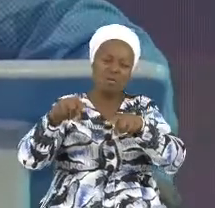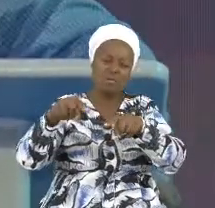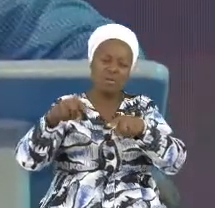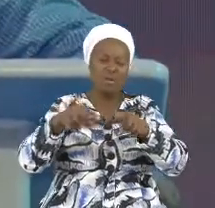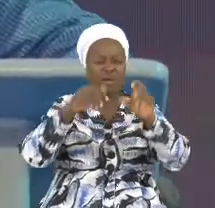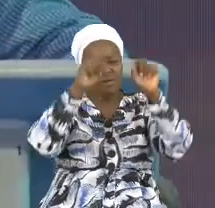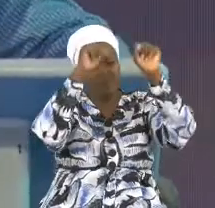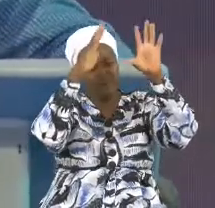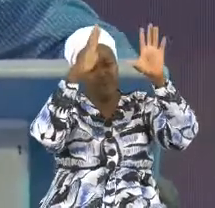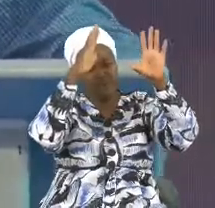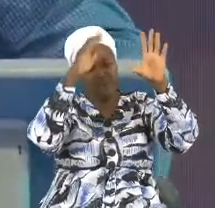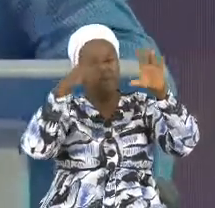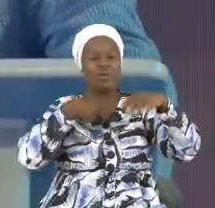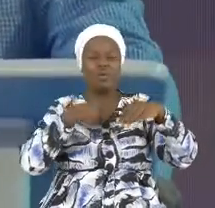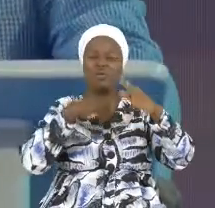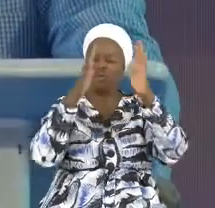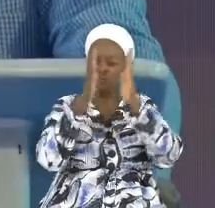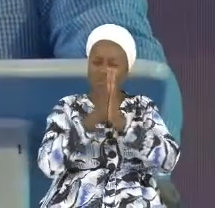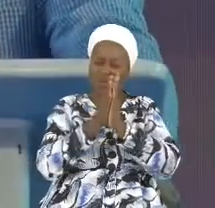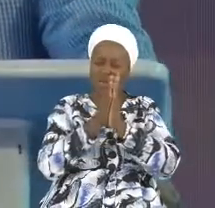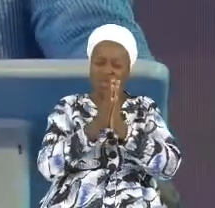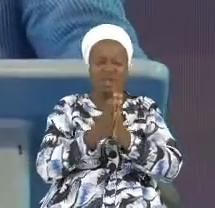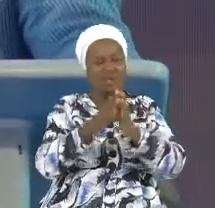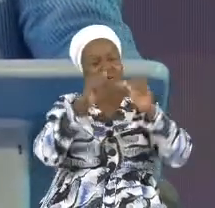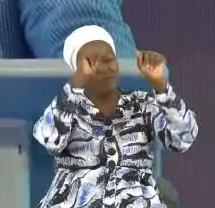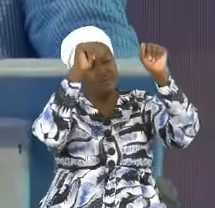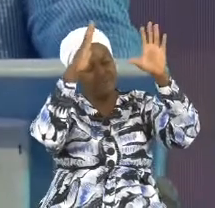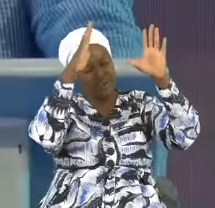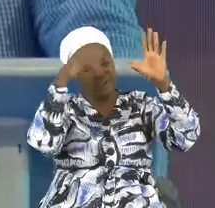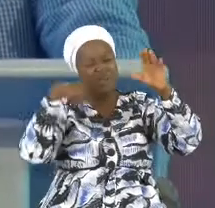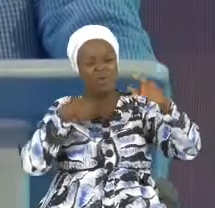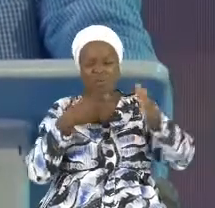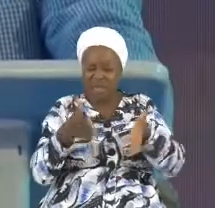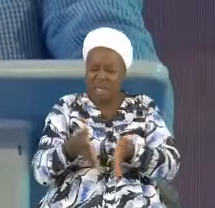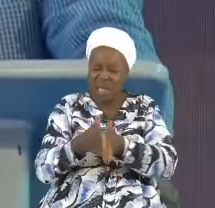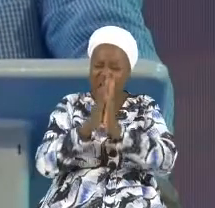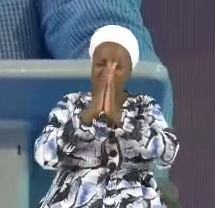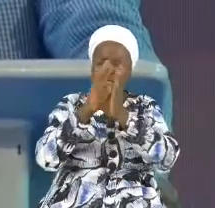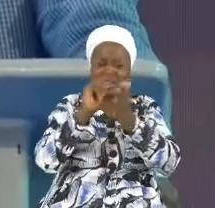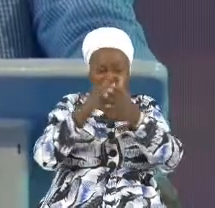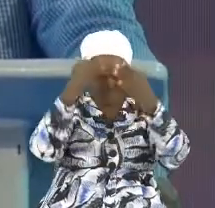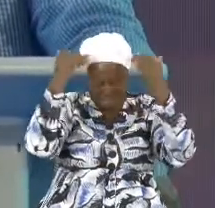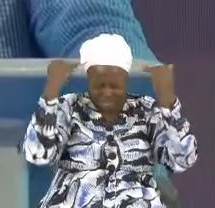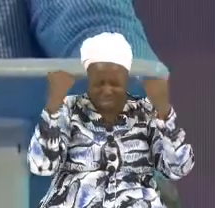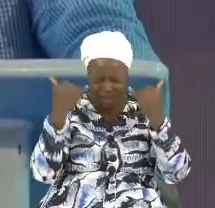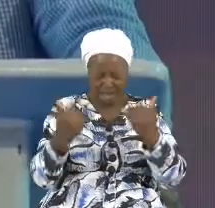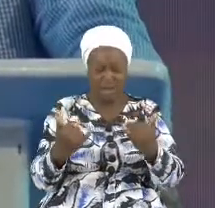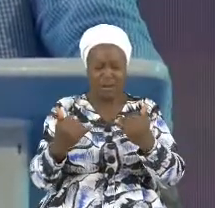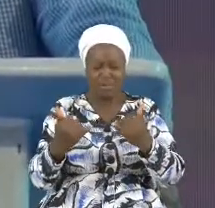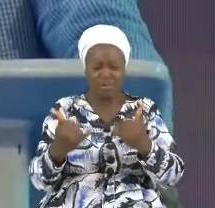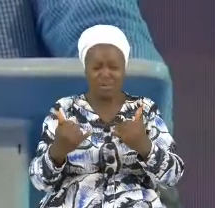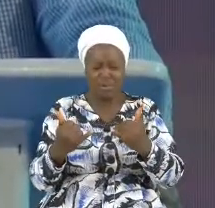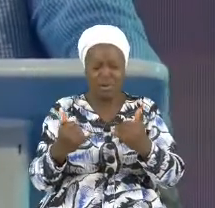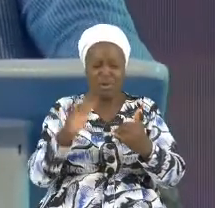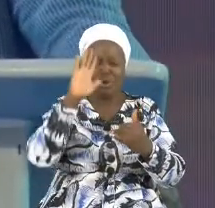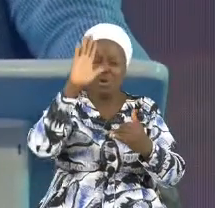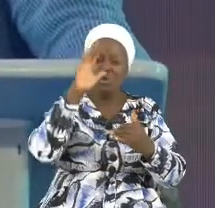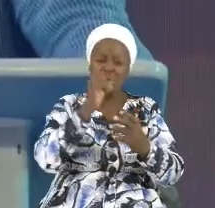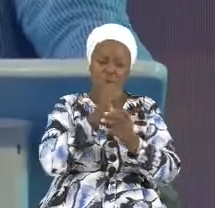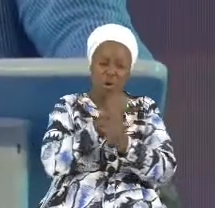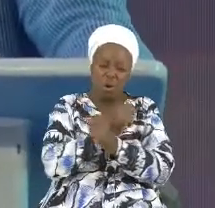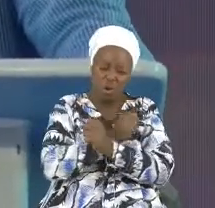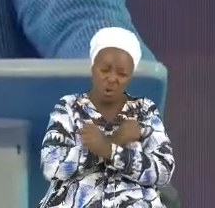Father, we demand that right now, your love, your